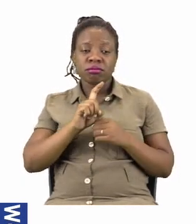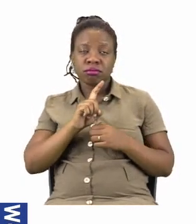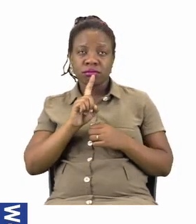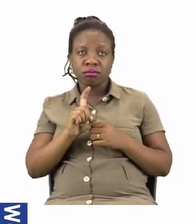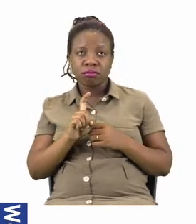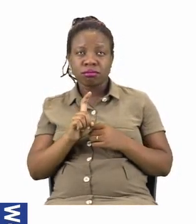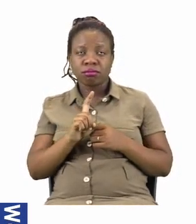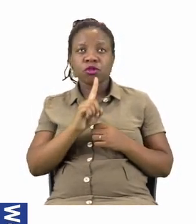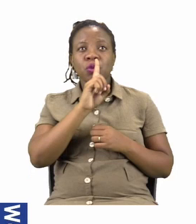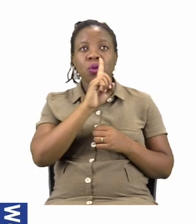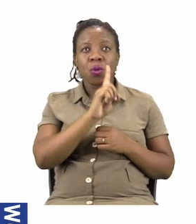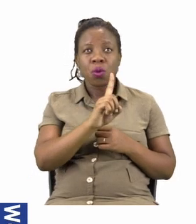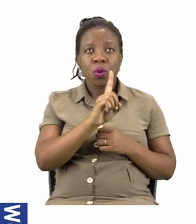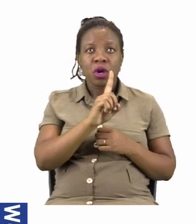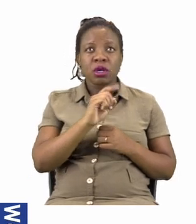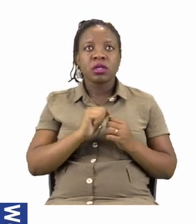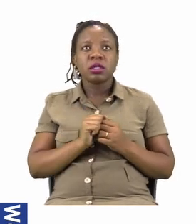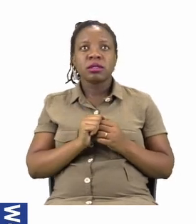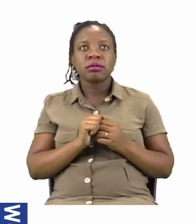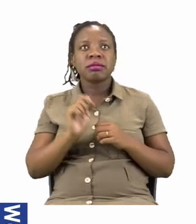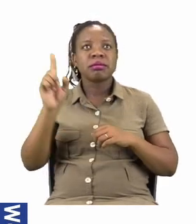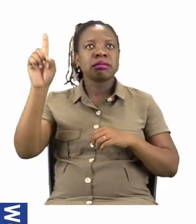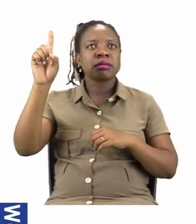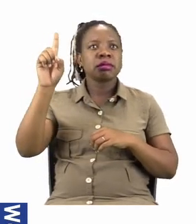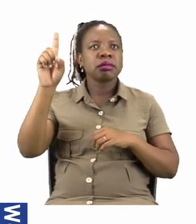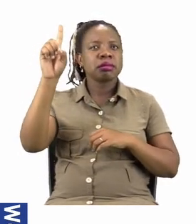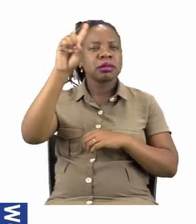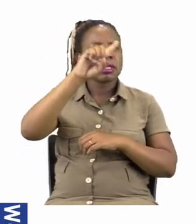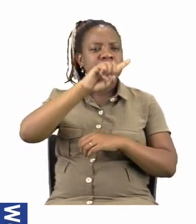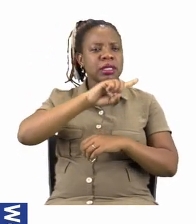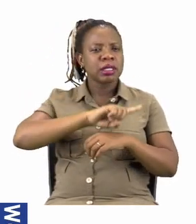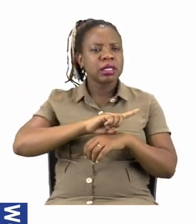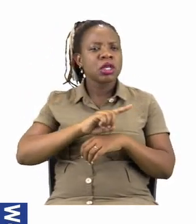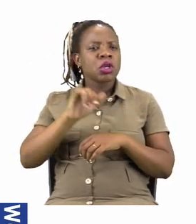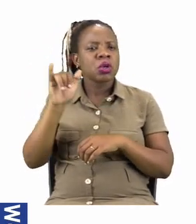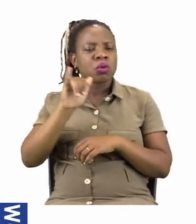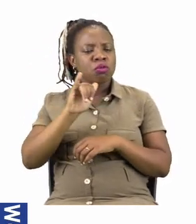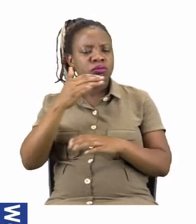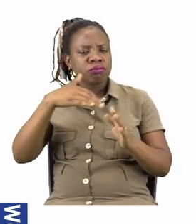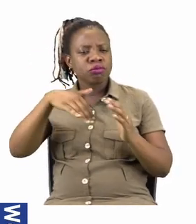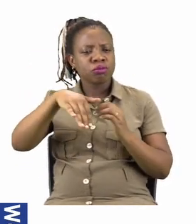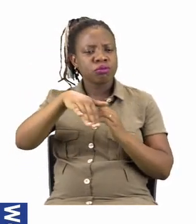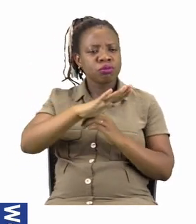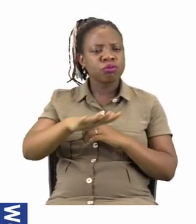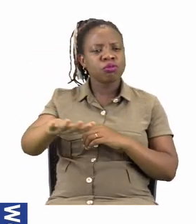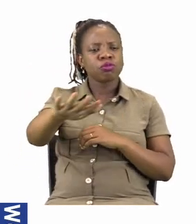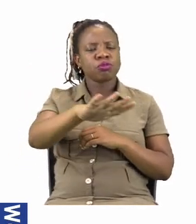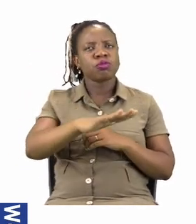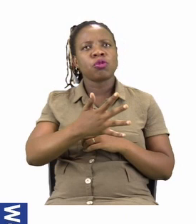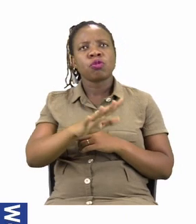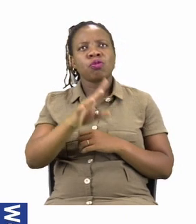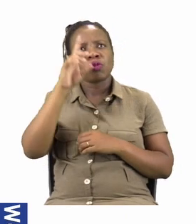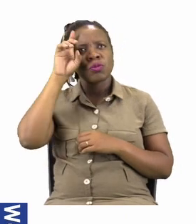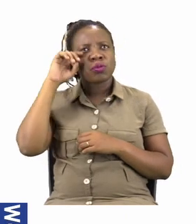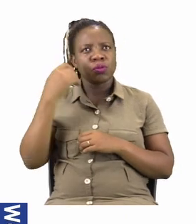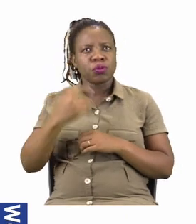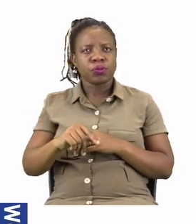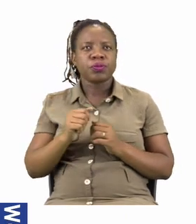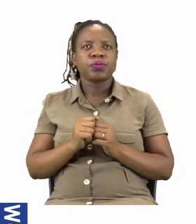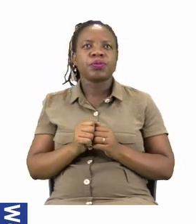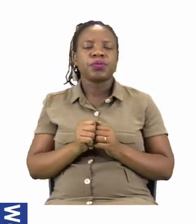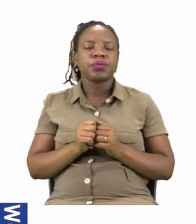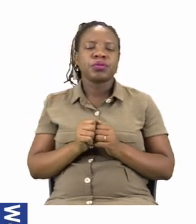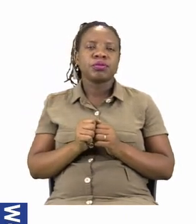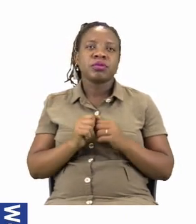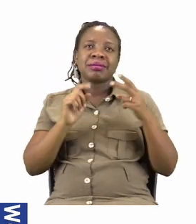2. What are cool on hot days? Number 3. Where are